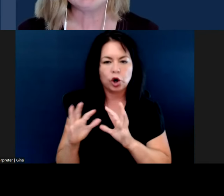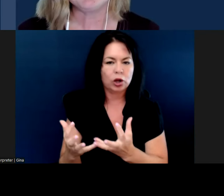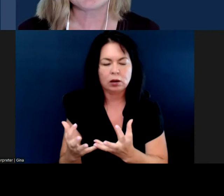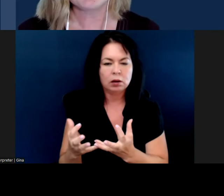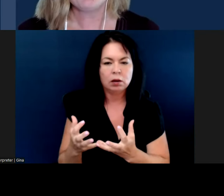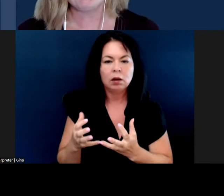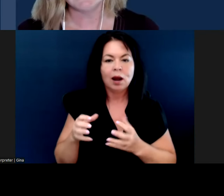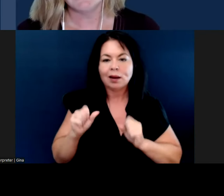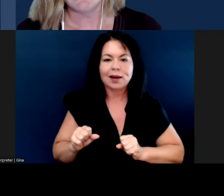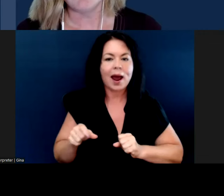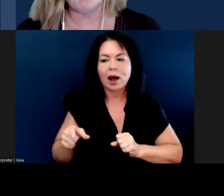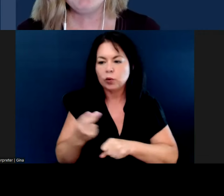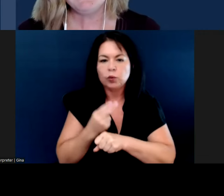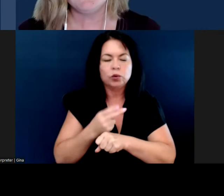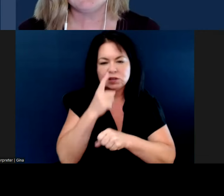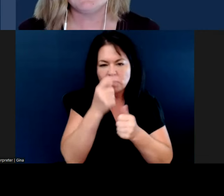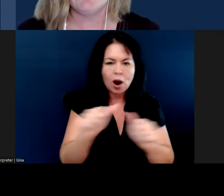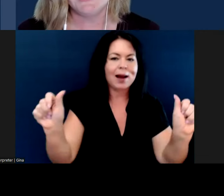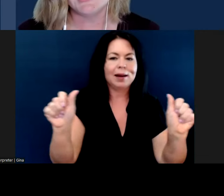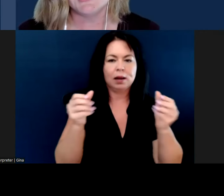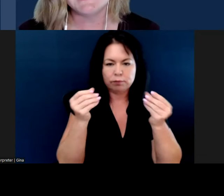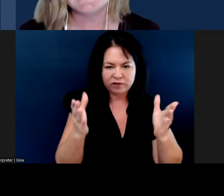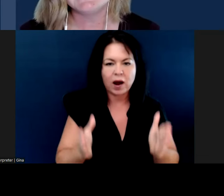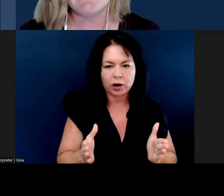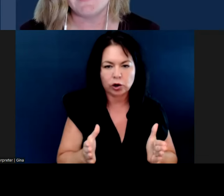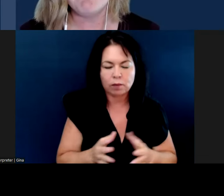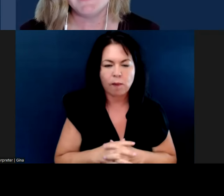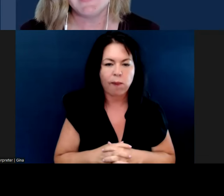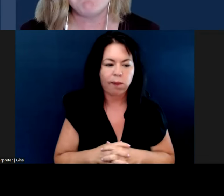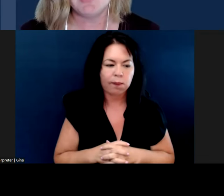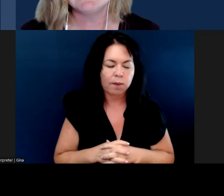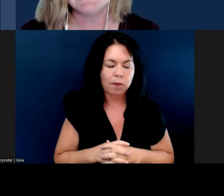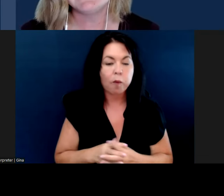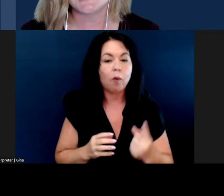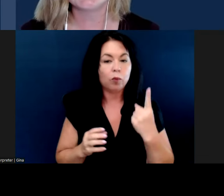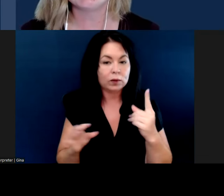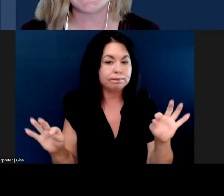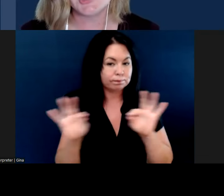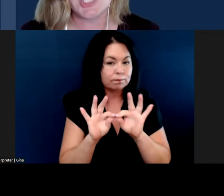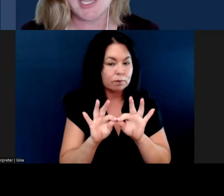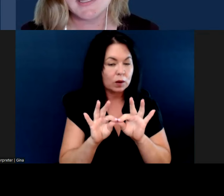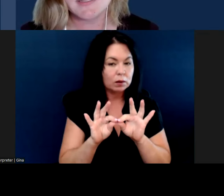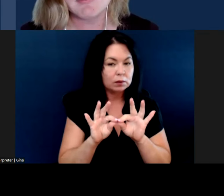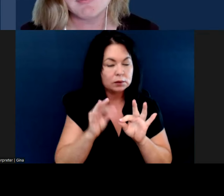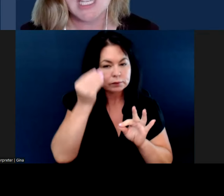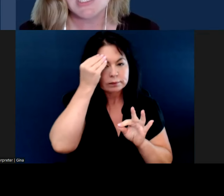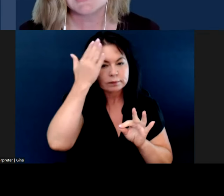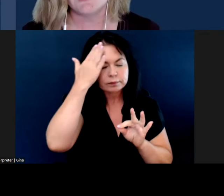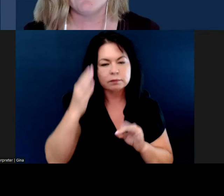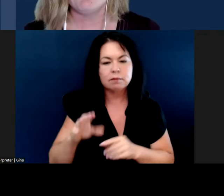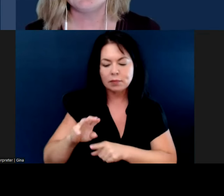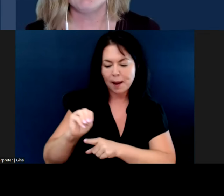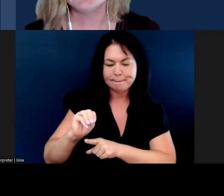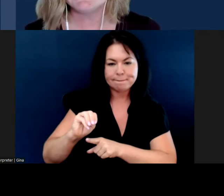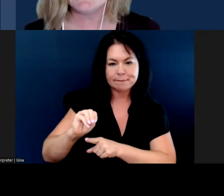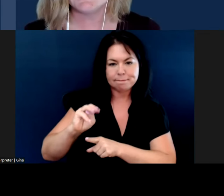Medicare. One big thing to note here is that Medigap policies are standardized.